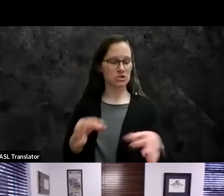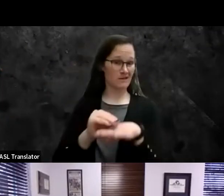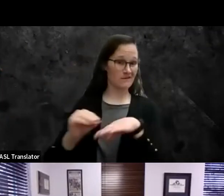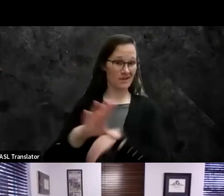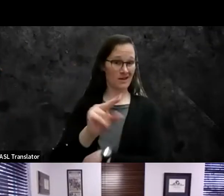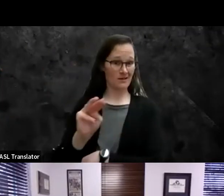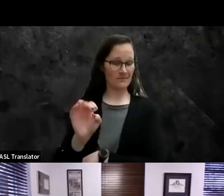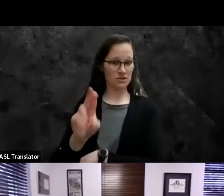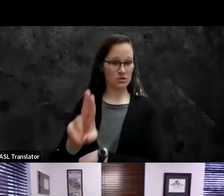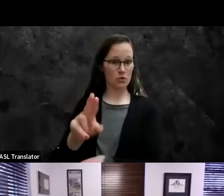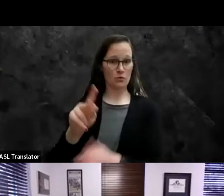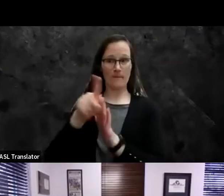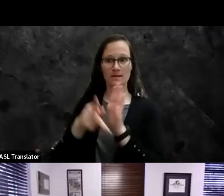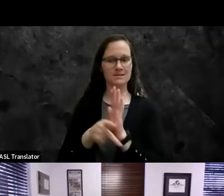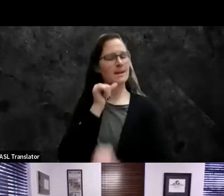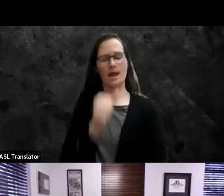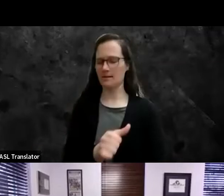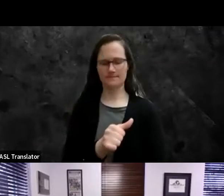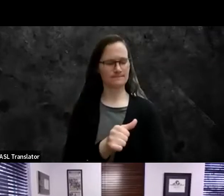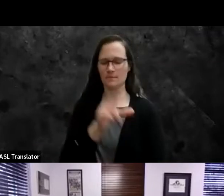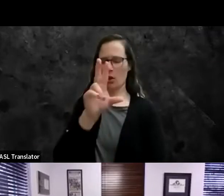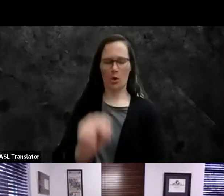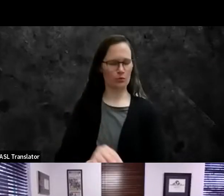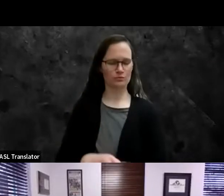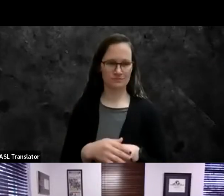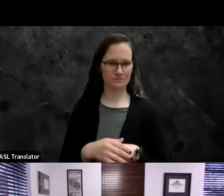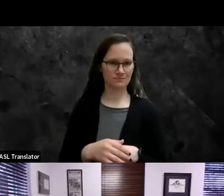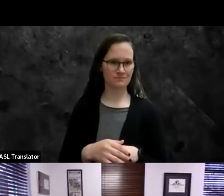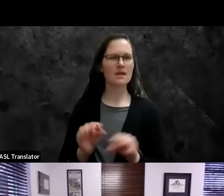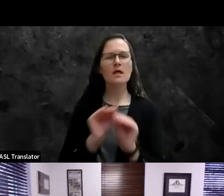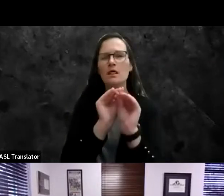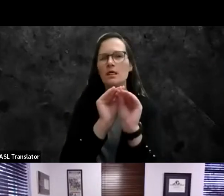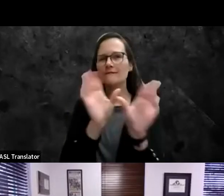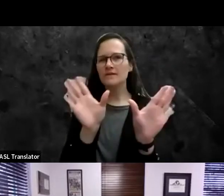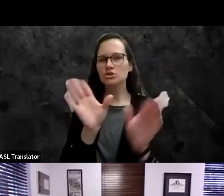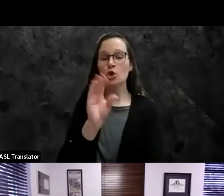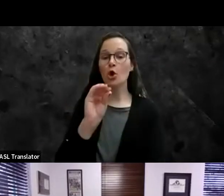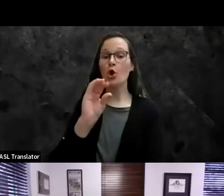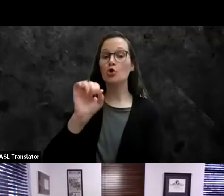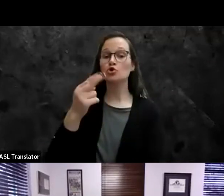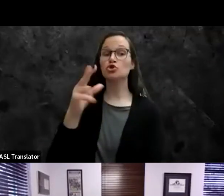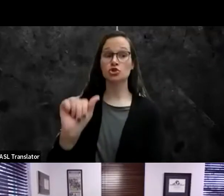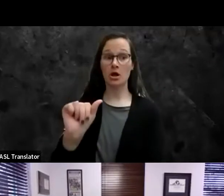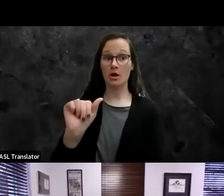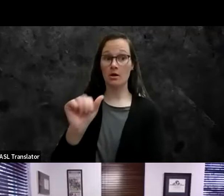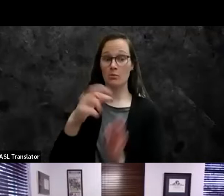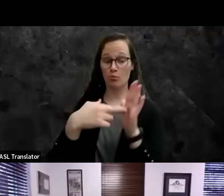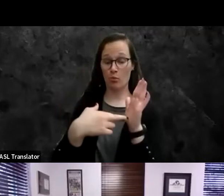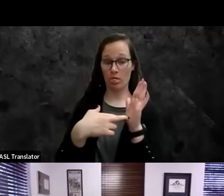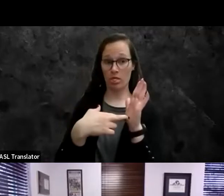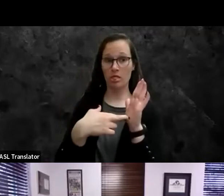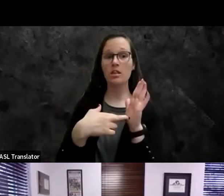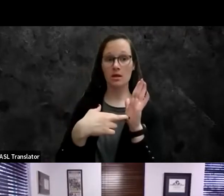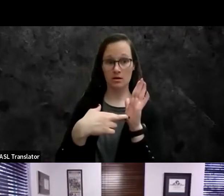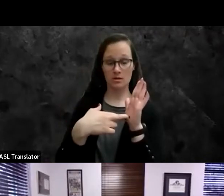Simply put, no. But let me clarify just a little bit. The OSHA rule was